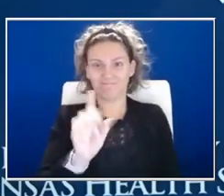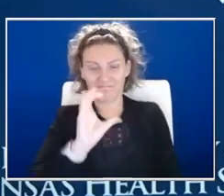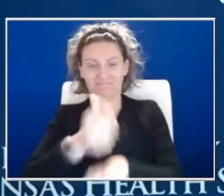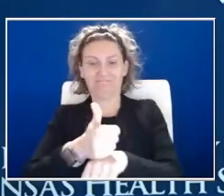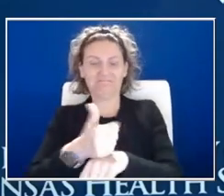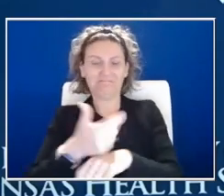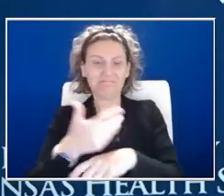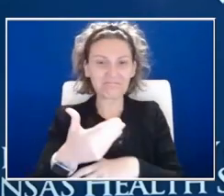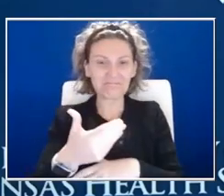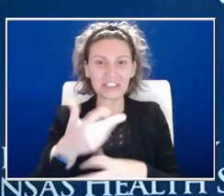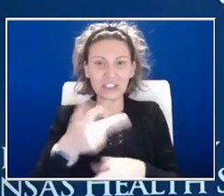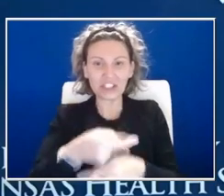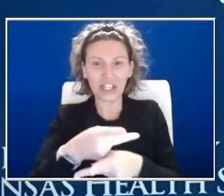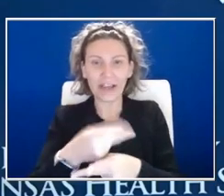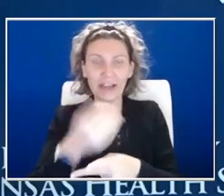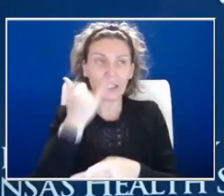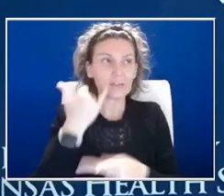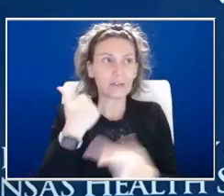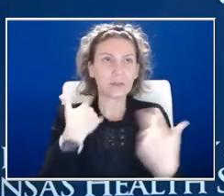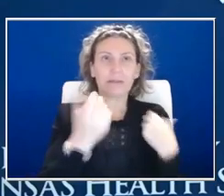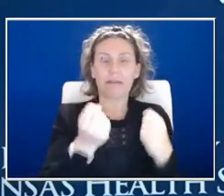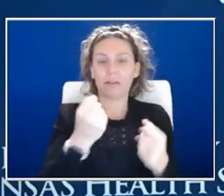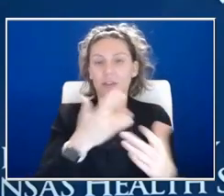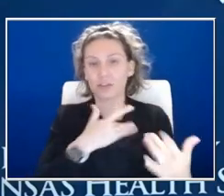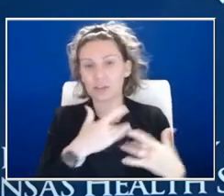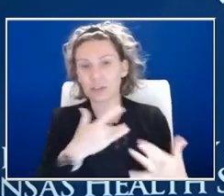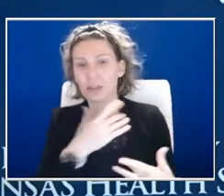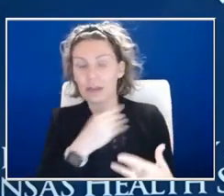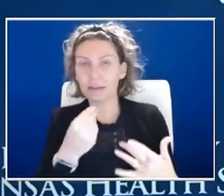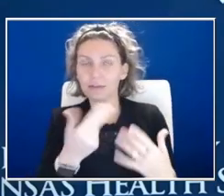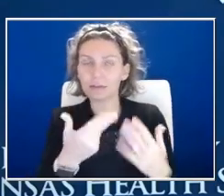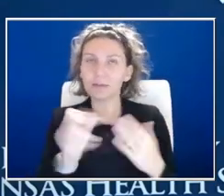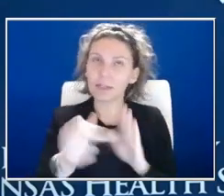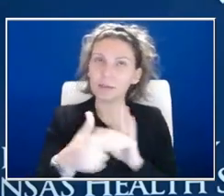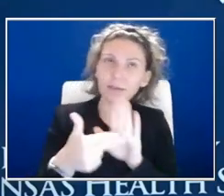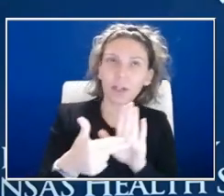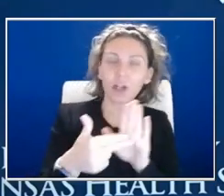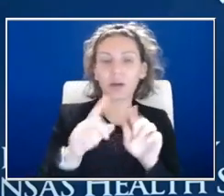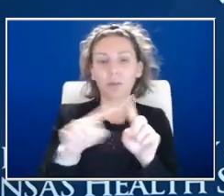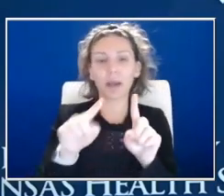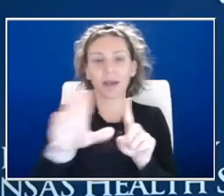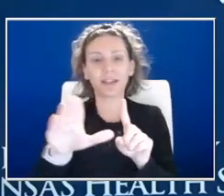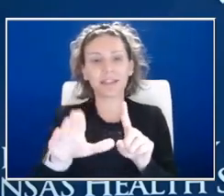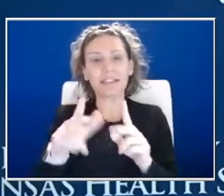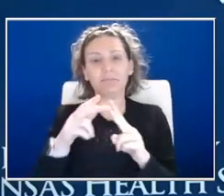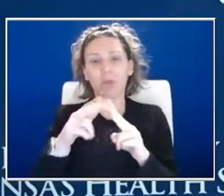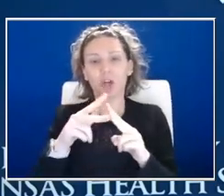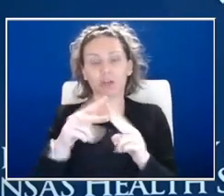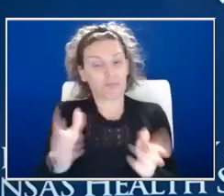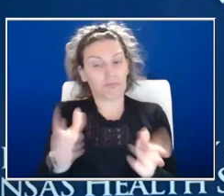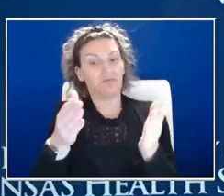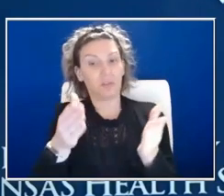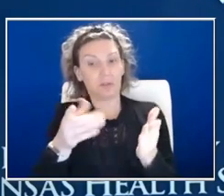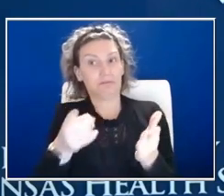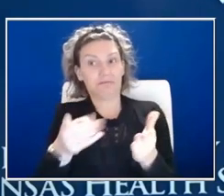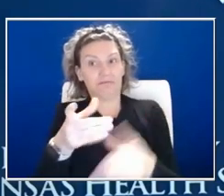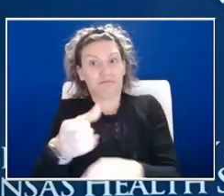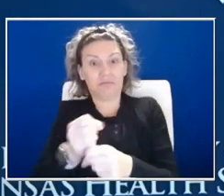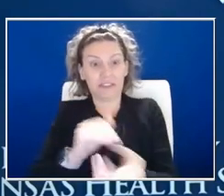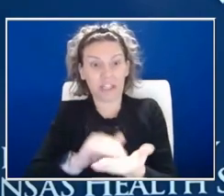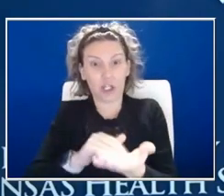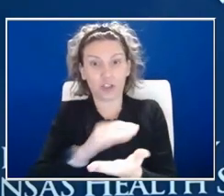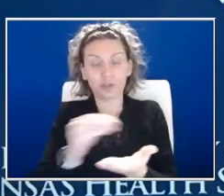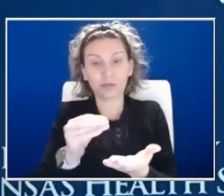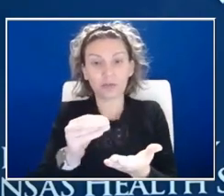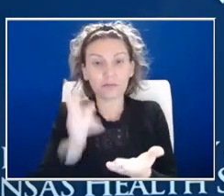had gotten married, and yes, this is a stereotype, but gotten married and his partner requested that he get a doctor and start seeing the doctor. But then